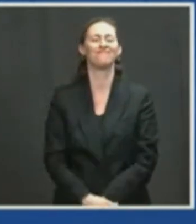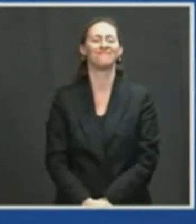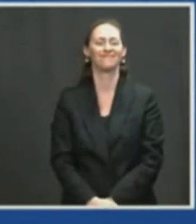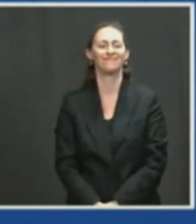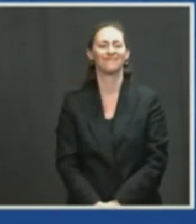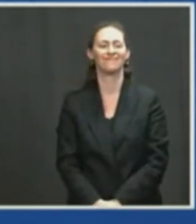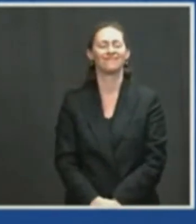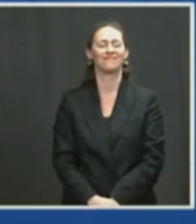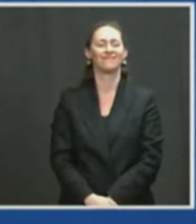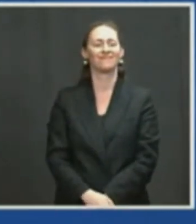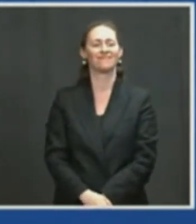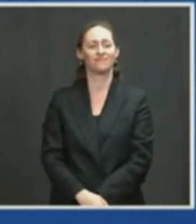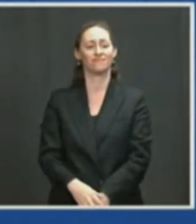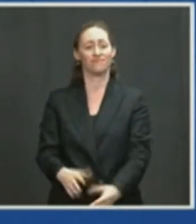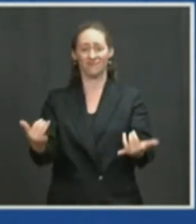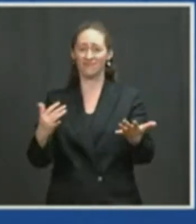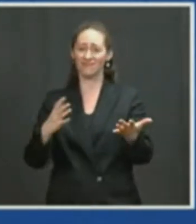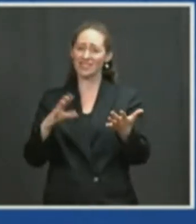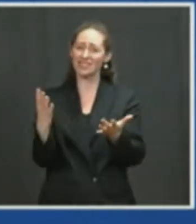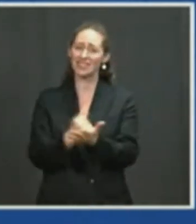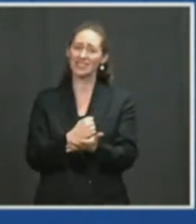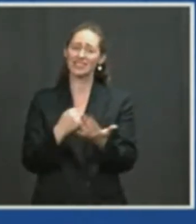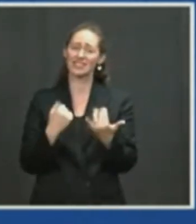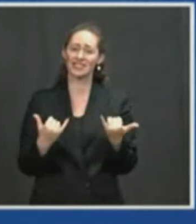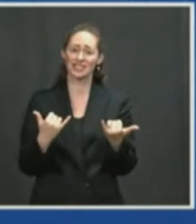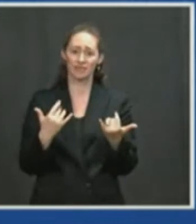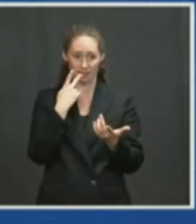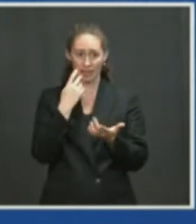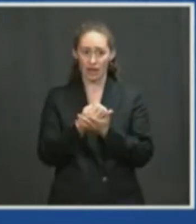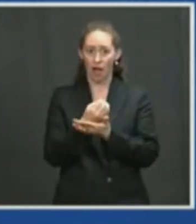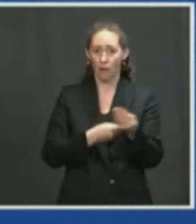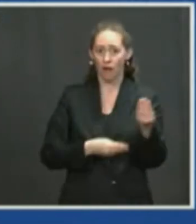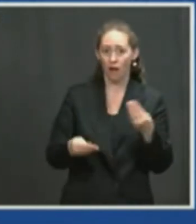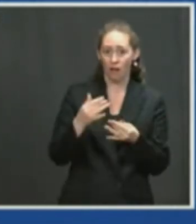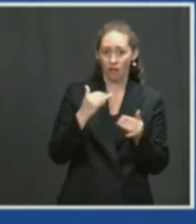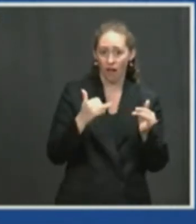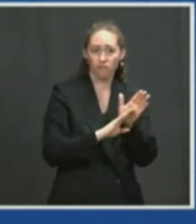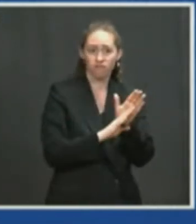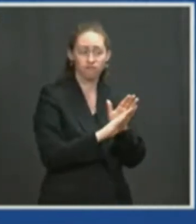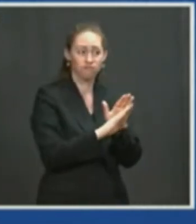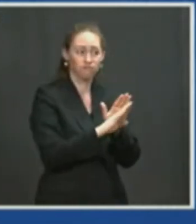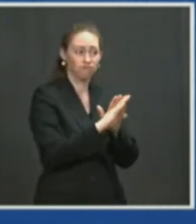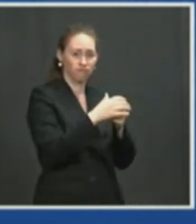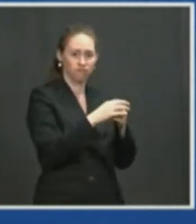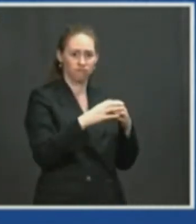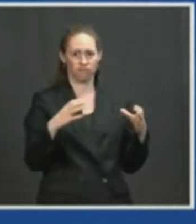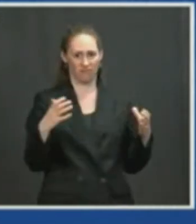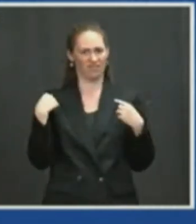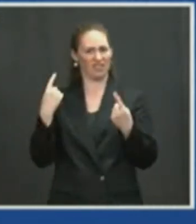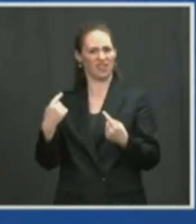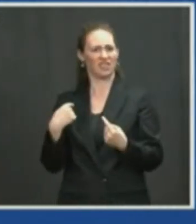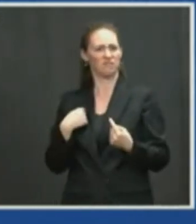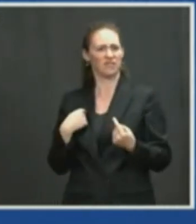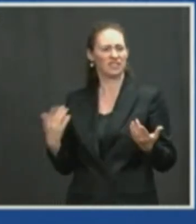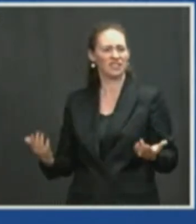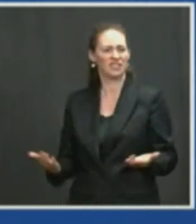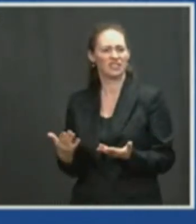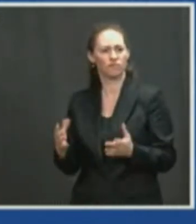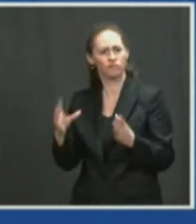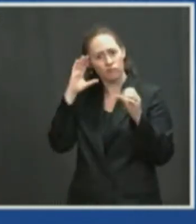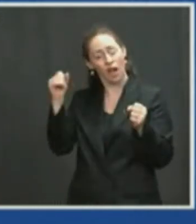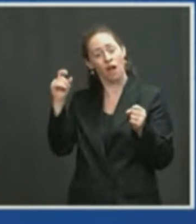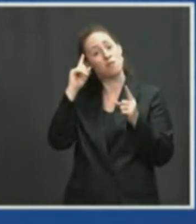momentum of the first months of my administration, not just to build back, but to build back better. This much is already